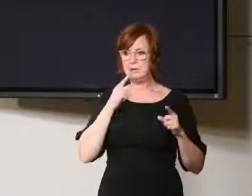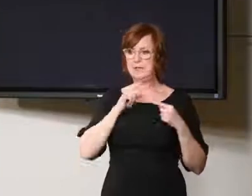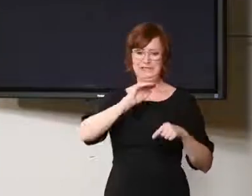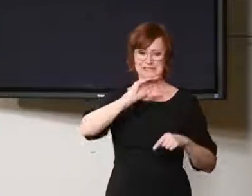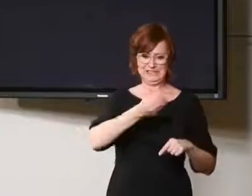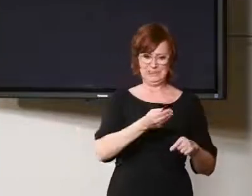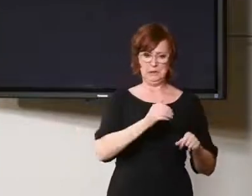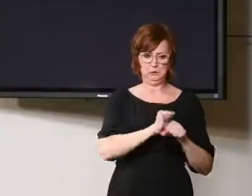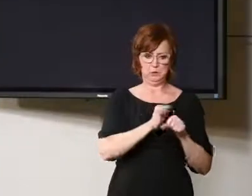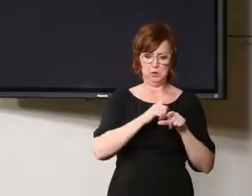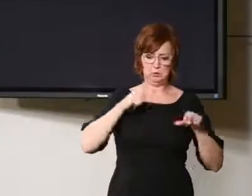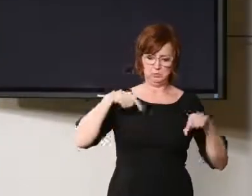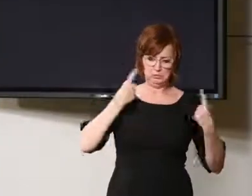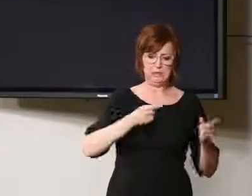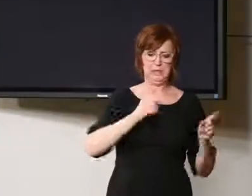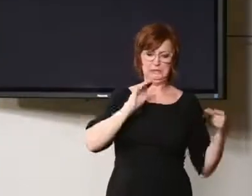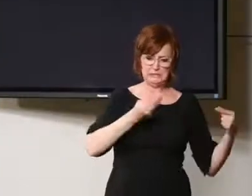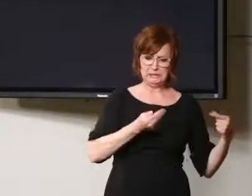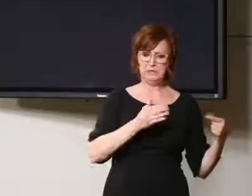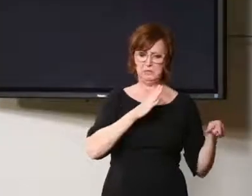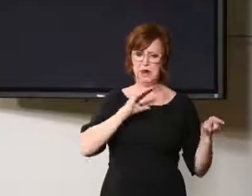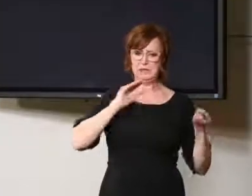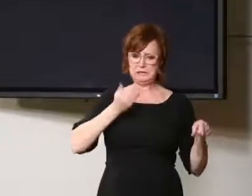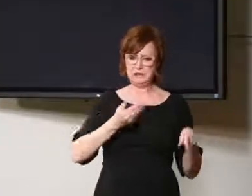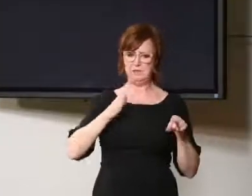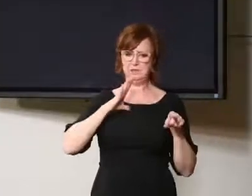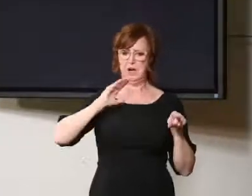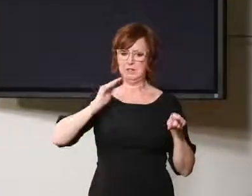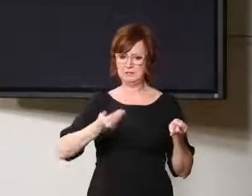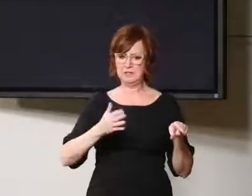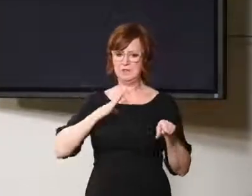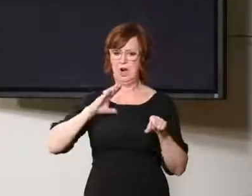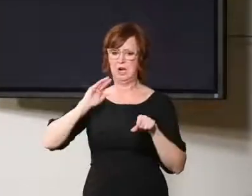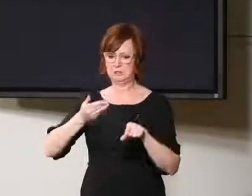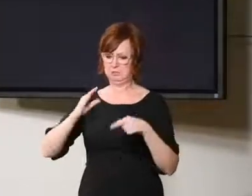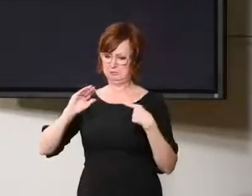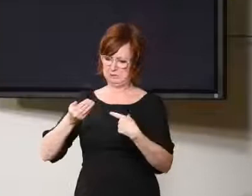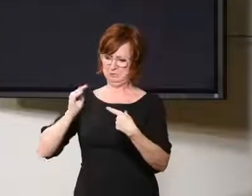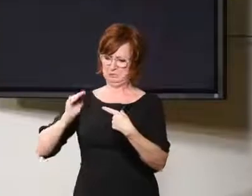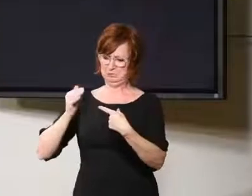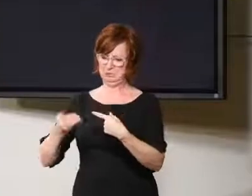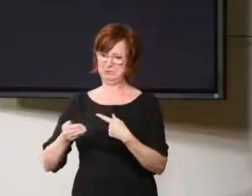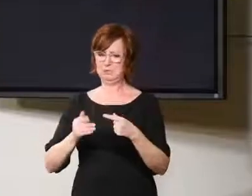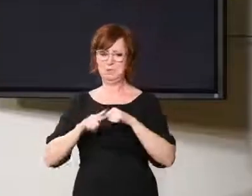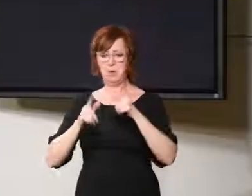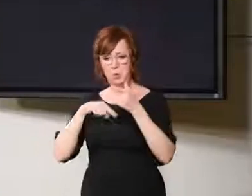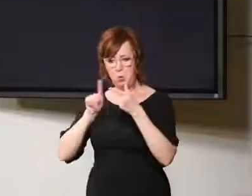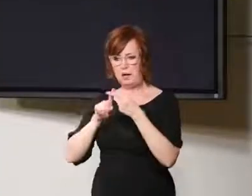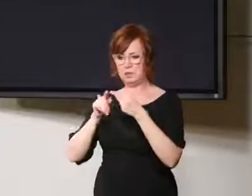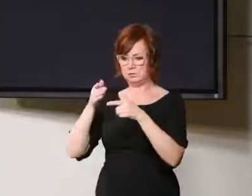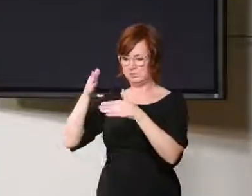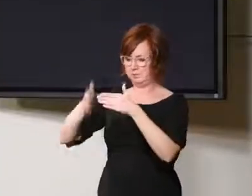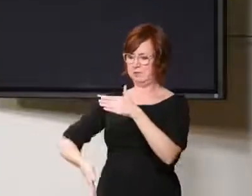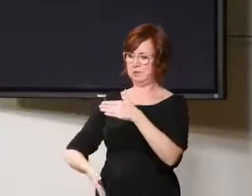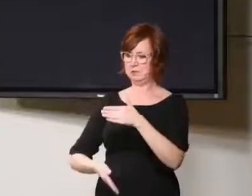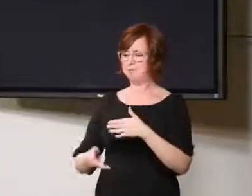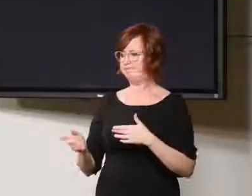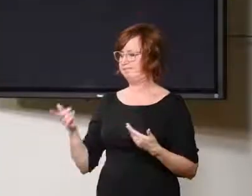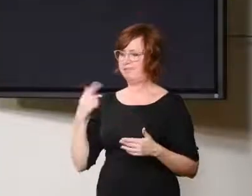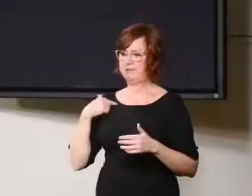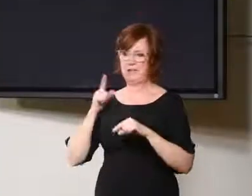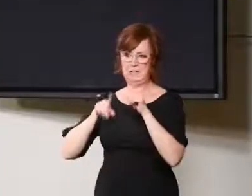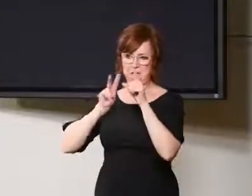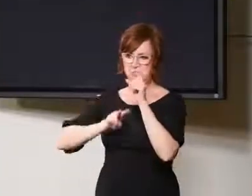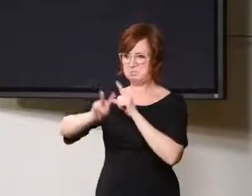month do you expect them to remain in place? I couldn't say as to what month that we would be able to lift